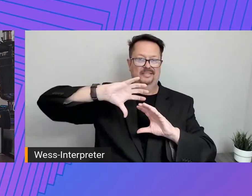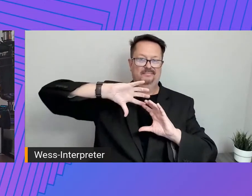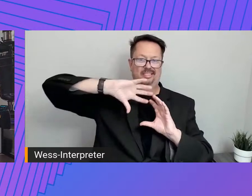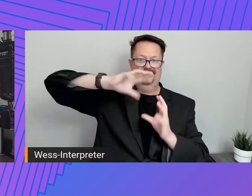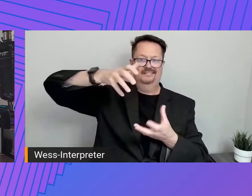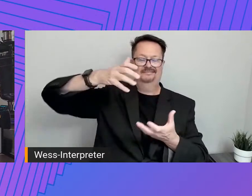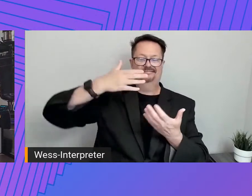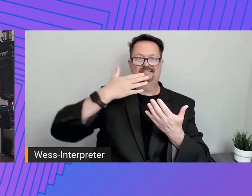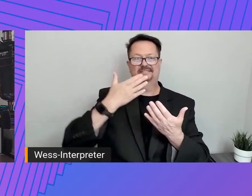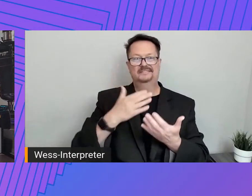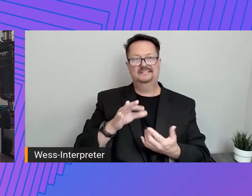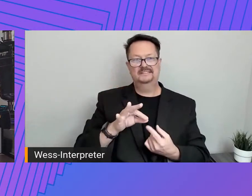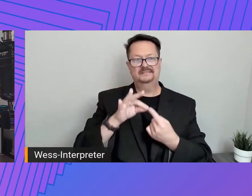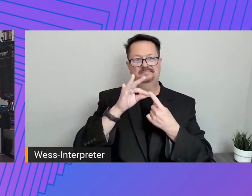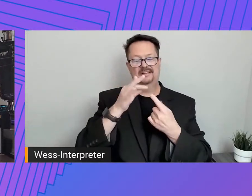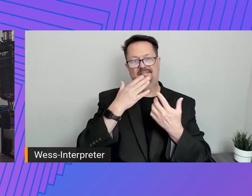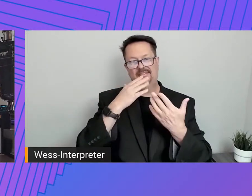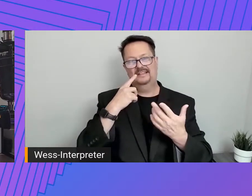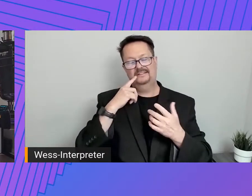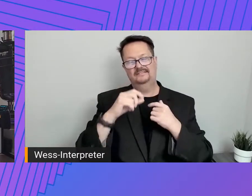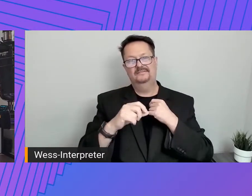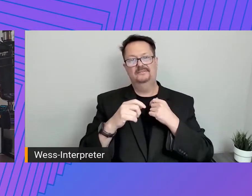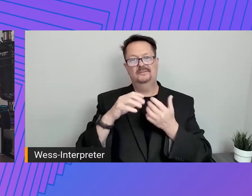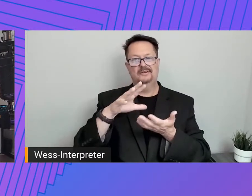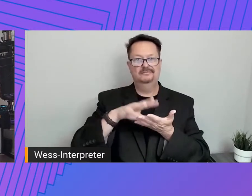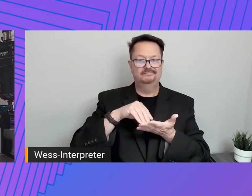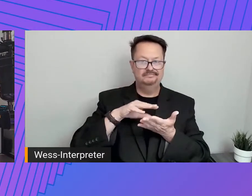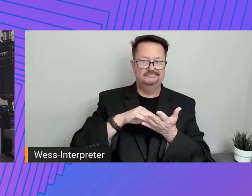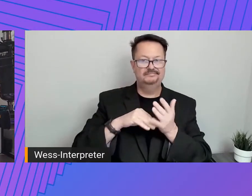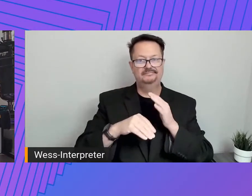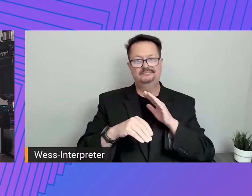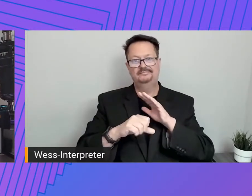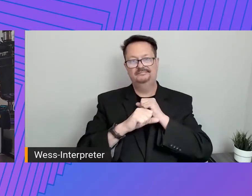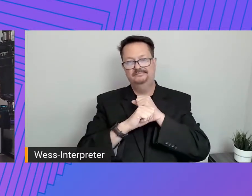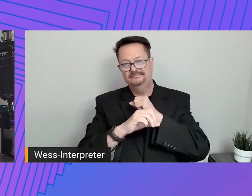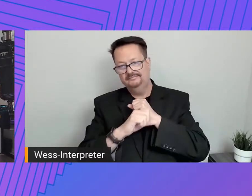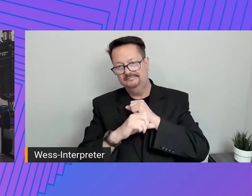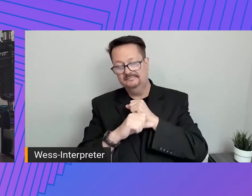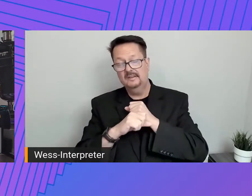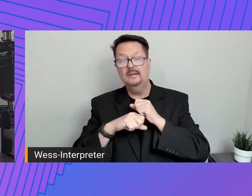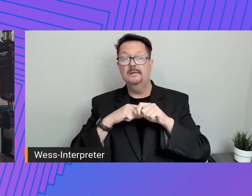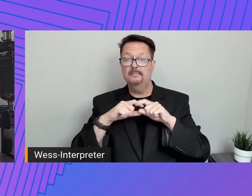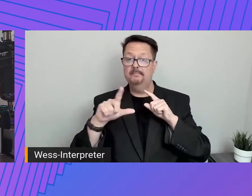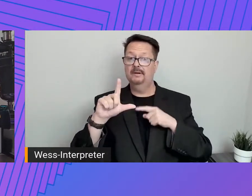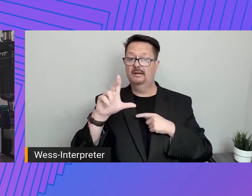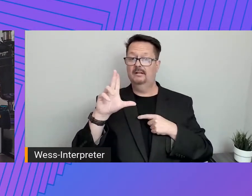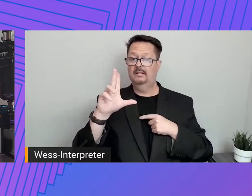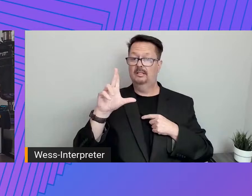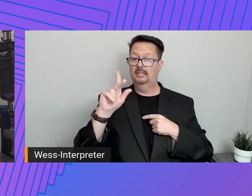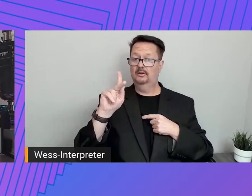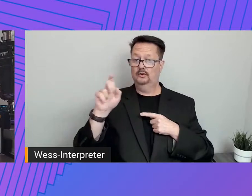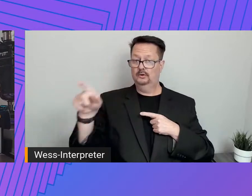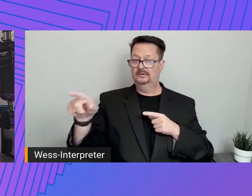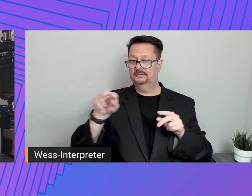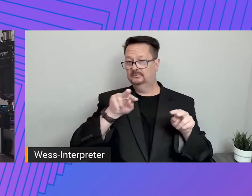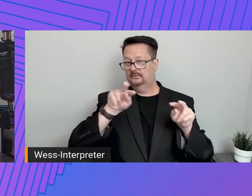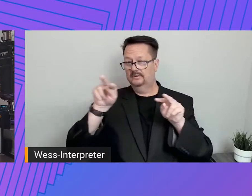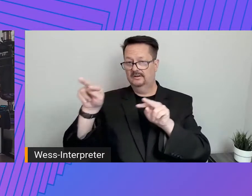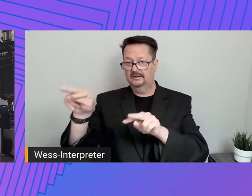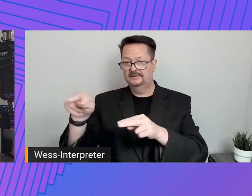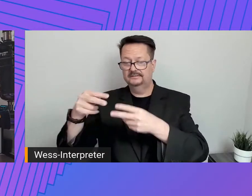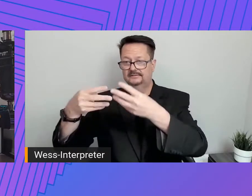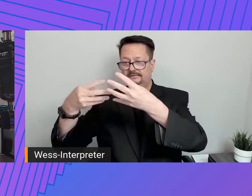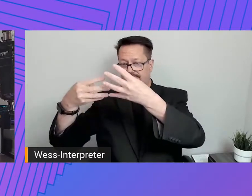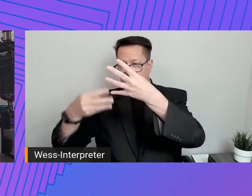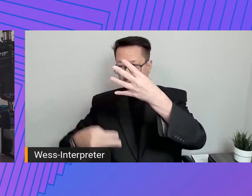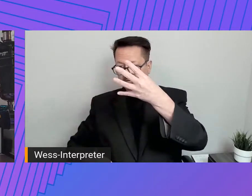that situation and recording his session early for us. Luke is in the chat, however, so feel free to let him know if you like the session